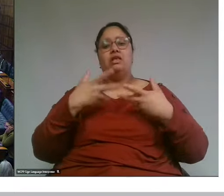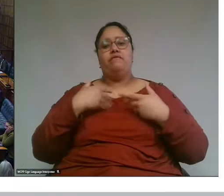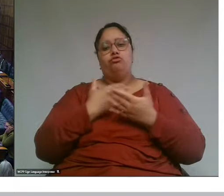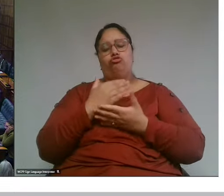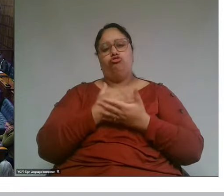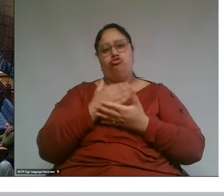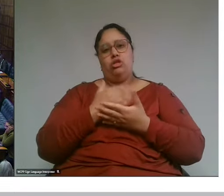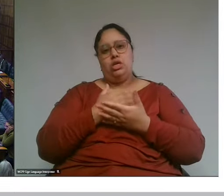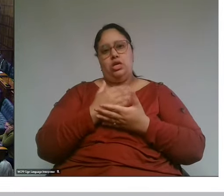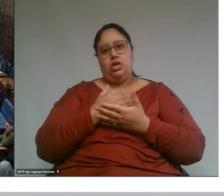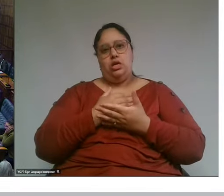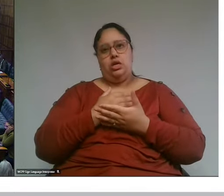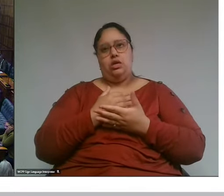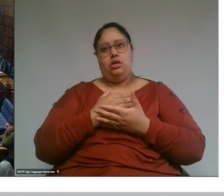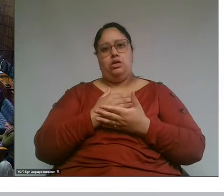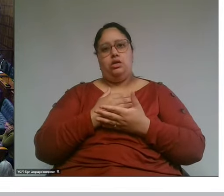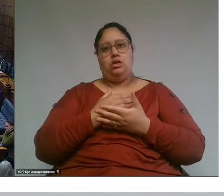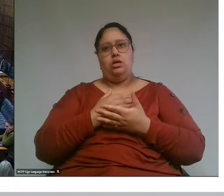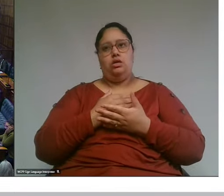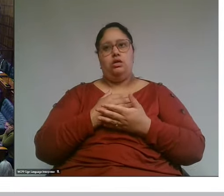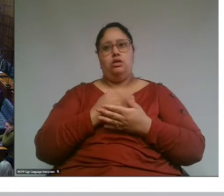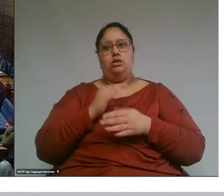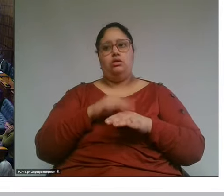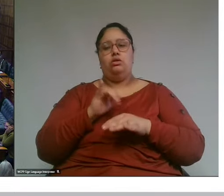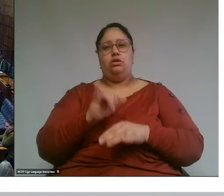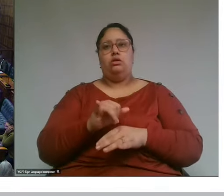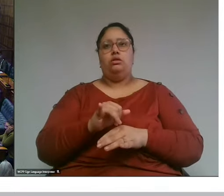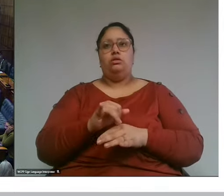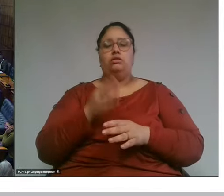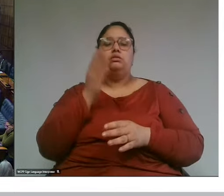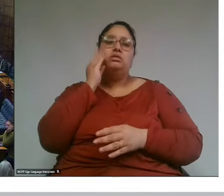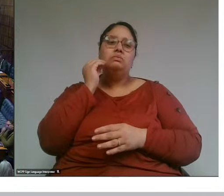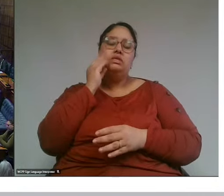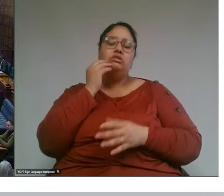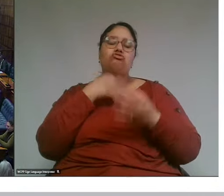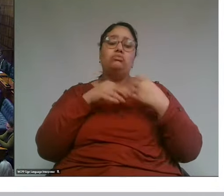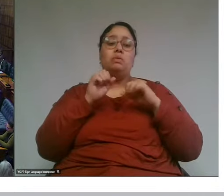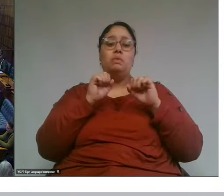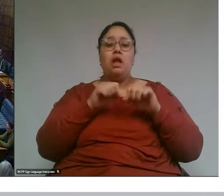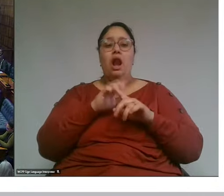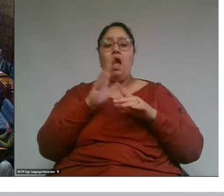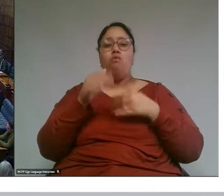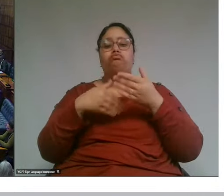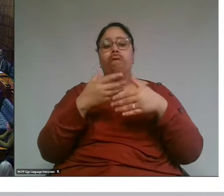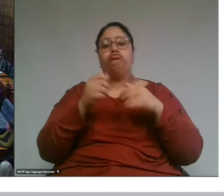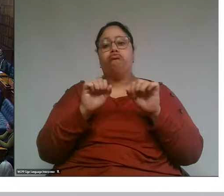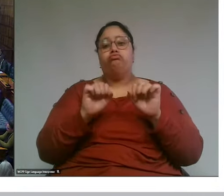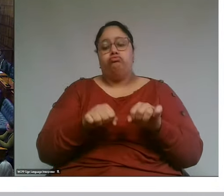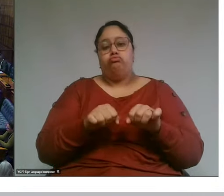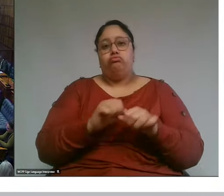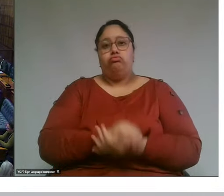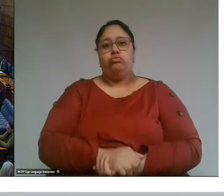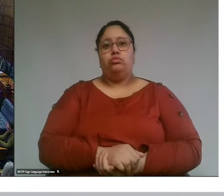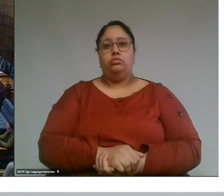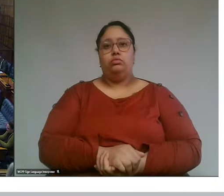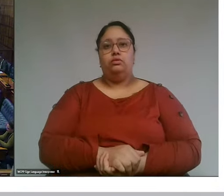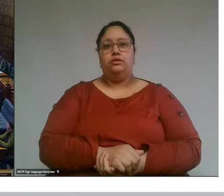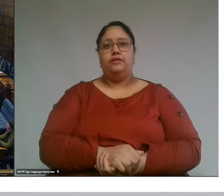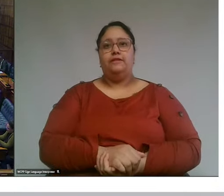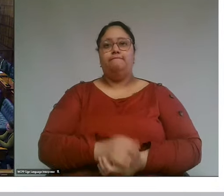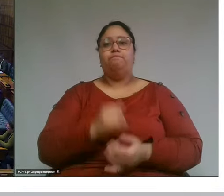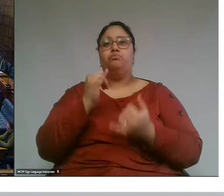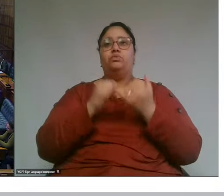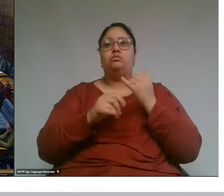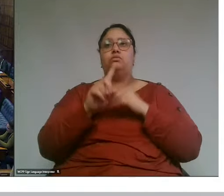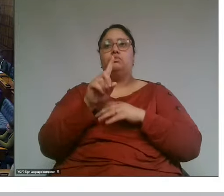us some uh experiences how is it progressing the last question CH